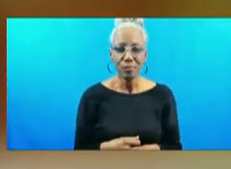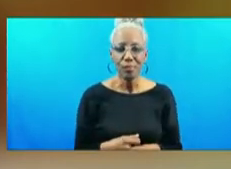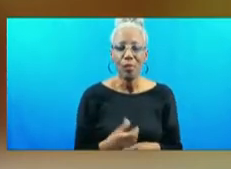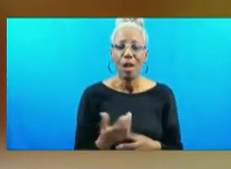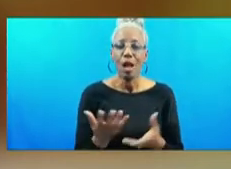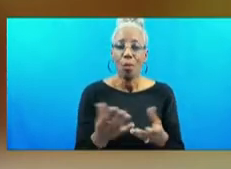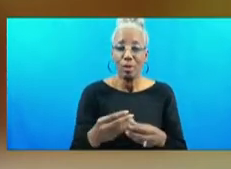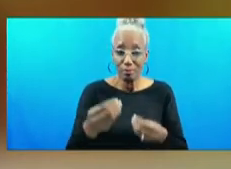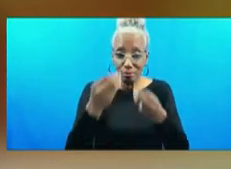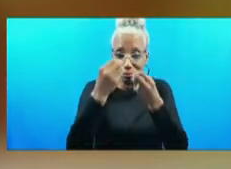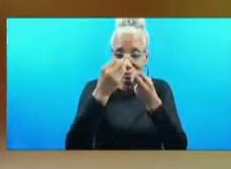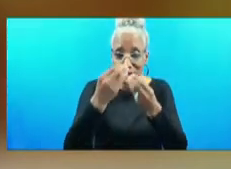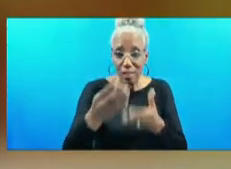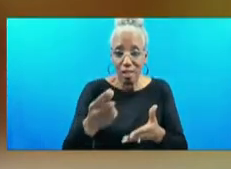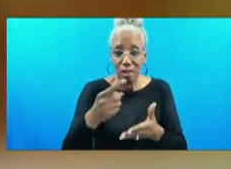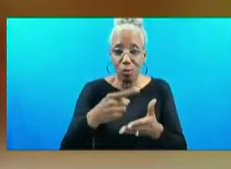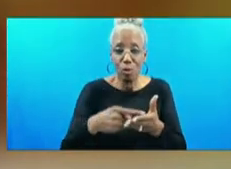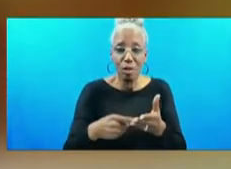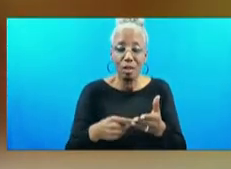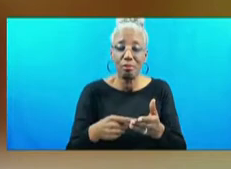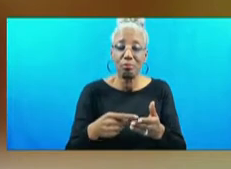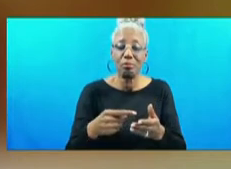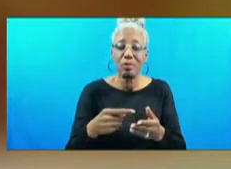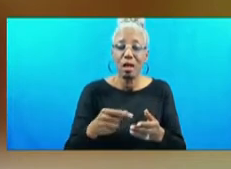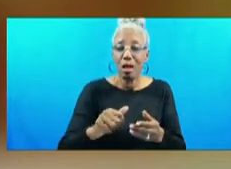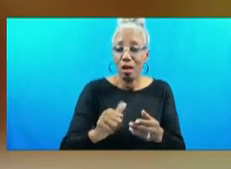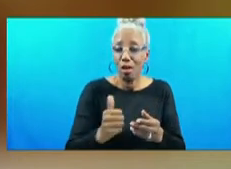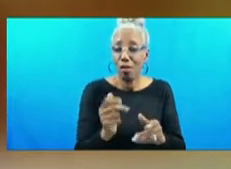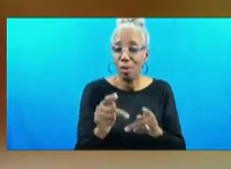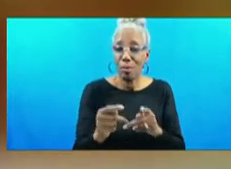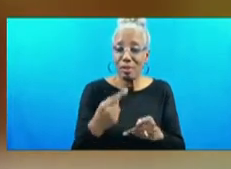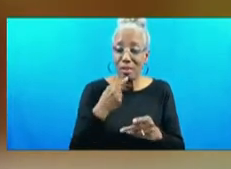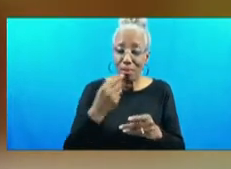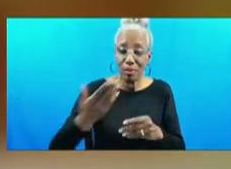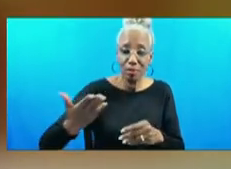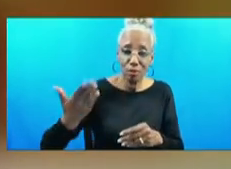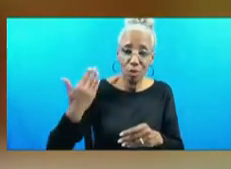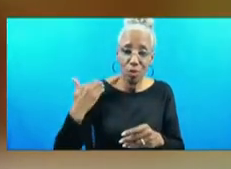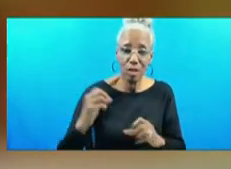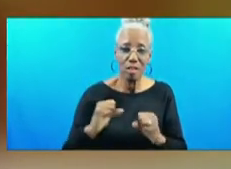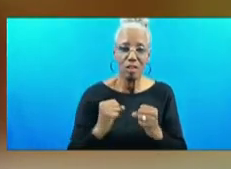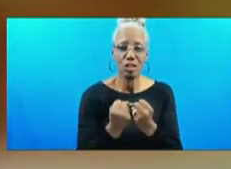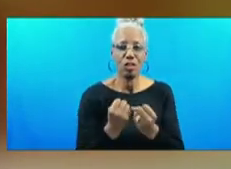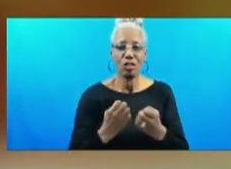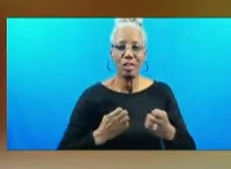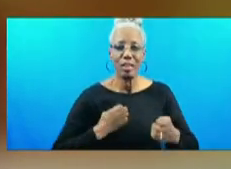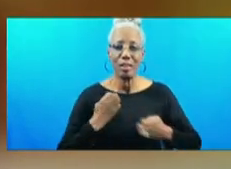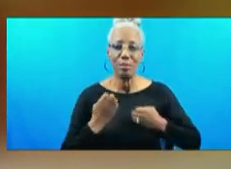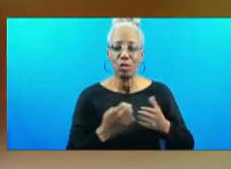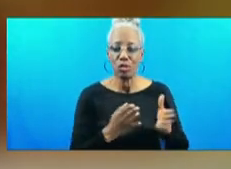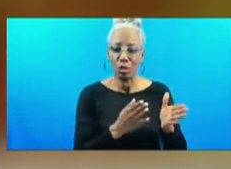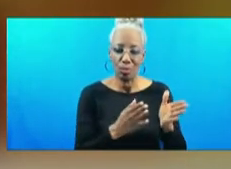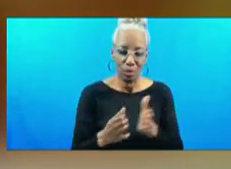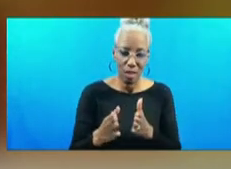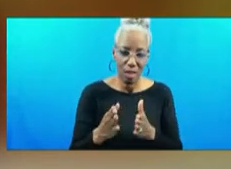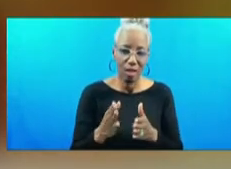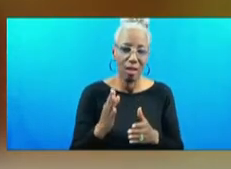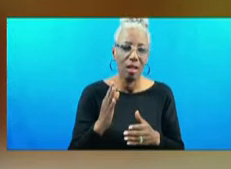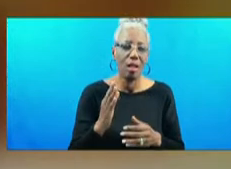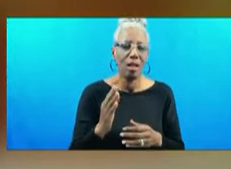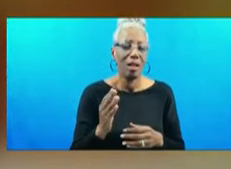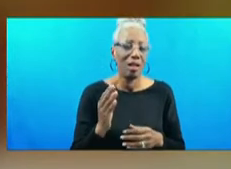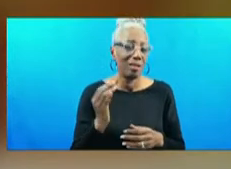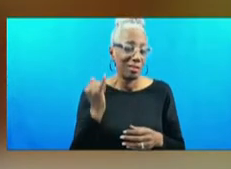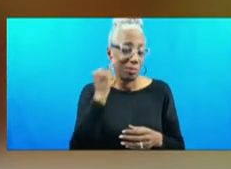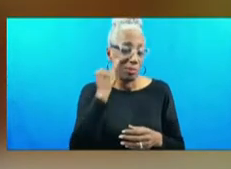that a social and emotional plan that is developed for everyone will probably not meet the needs of our Black